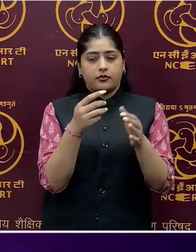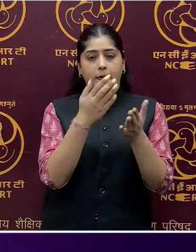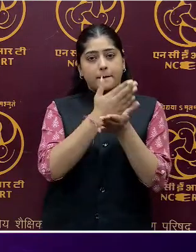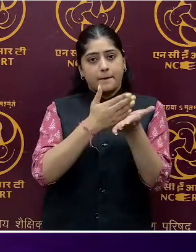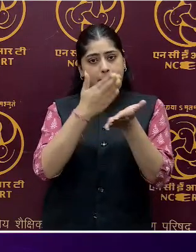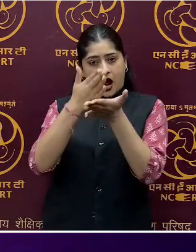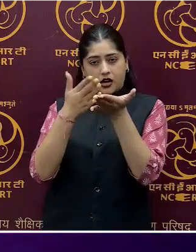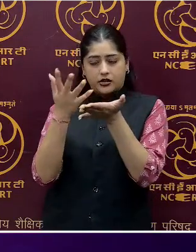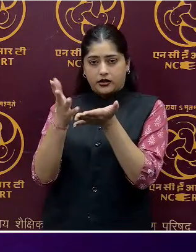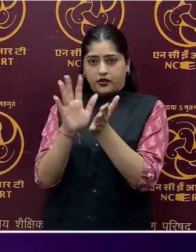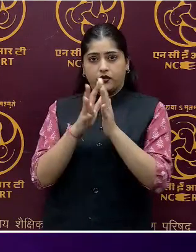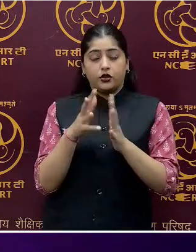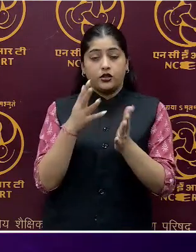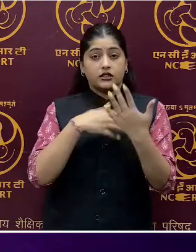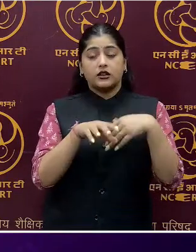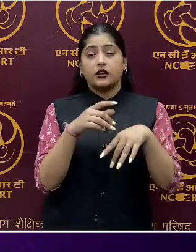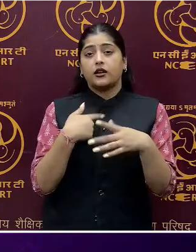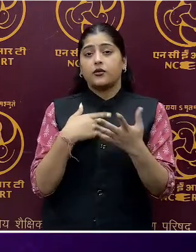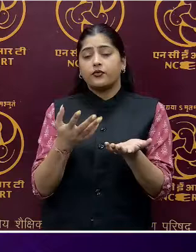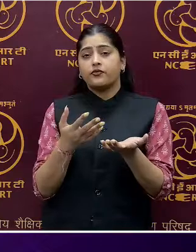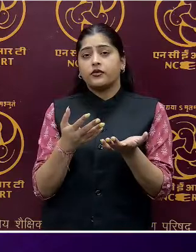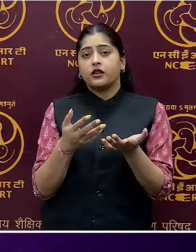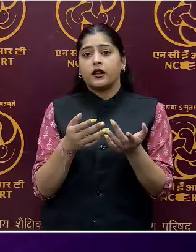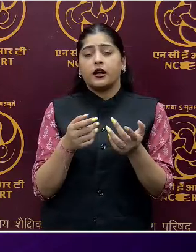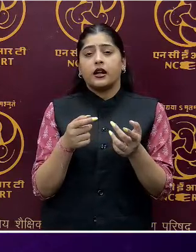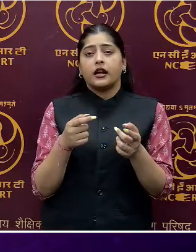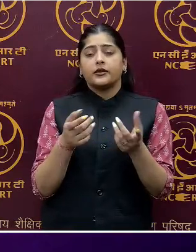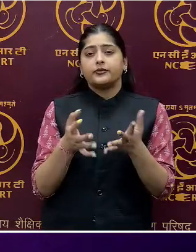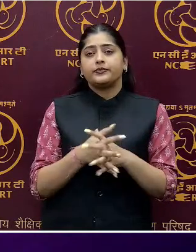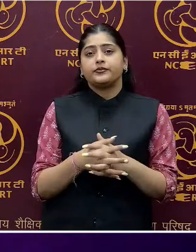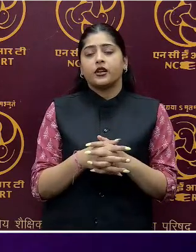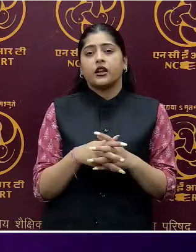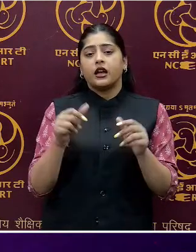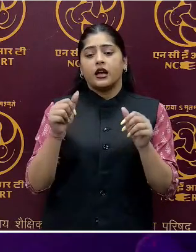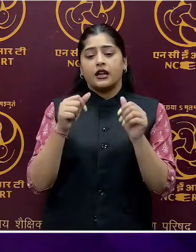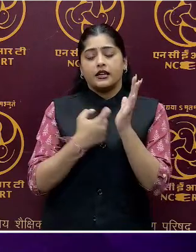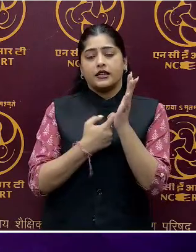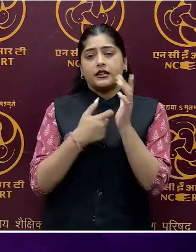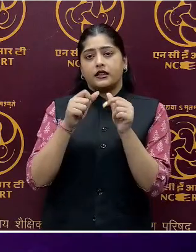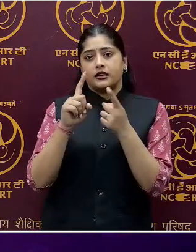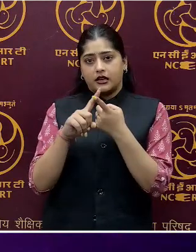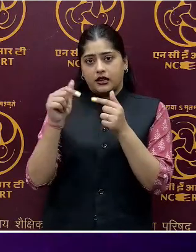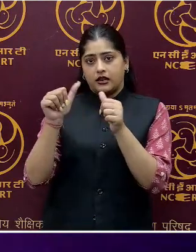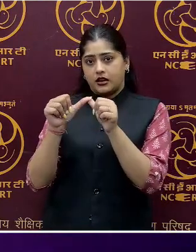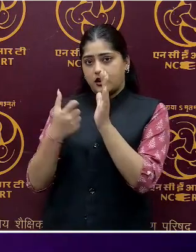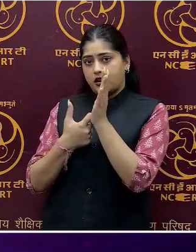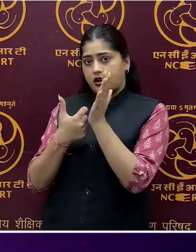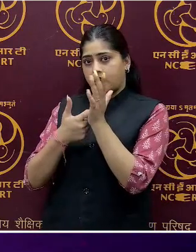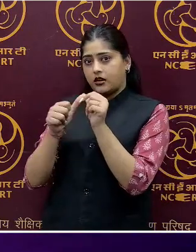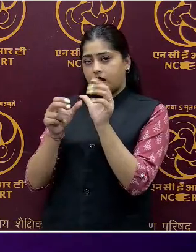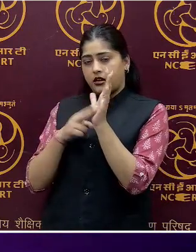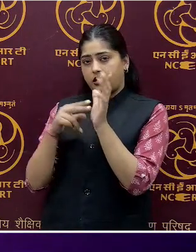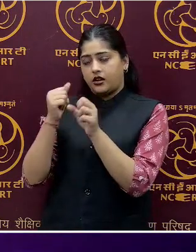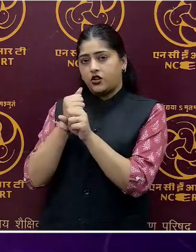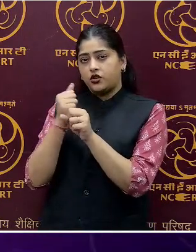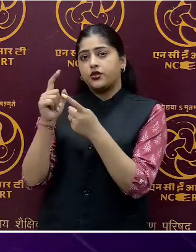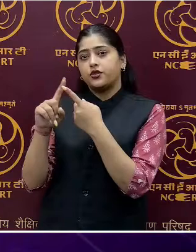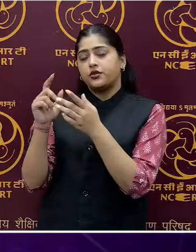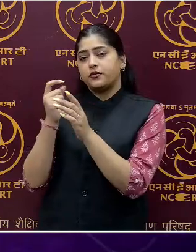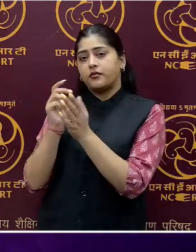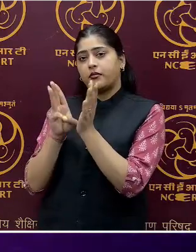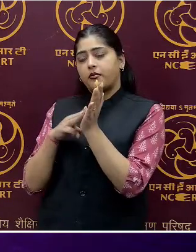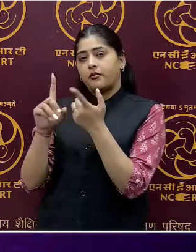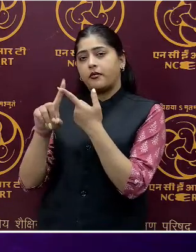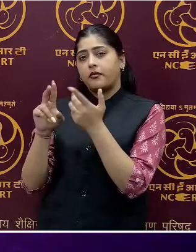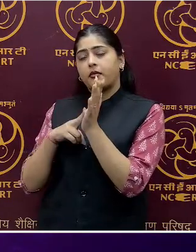they have asked us to rearrange them. So what does rearrange means? So they have given some letters